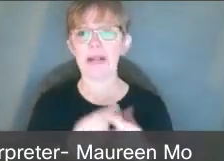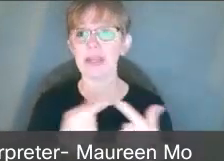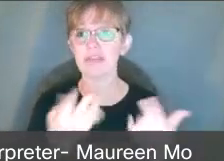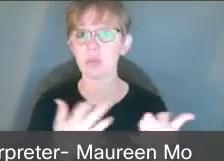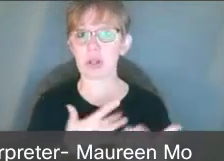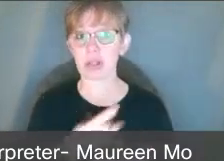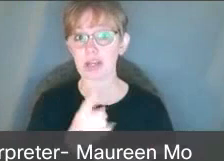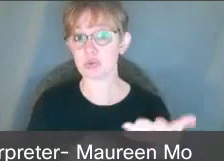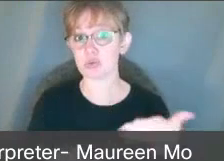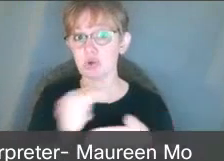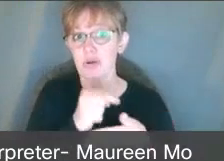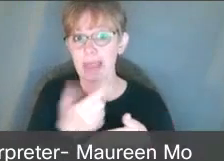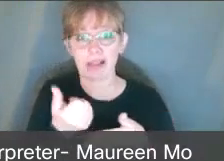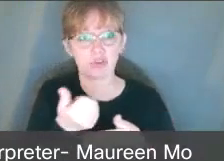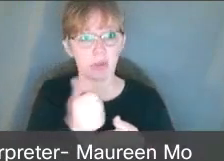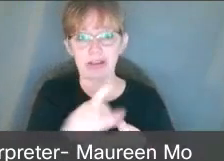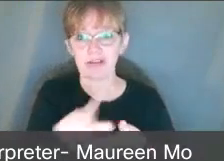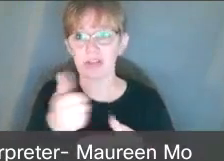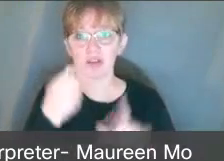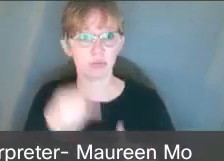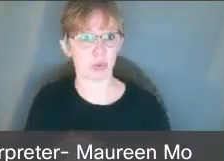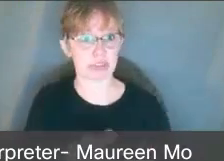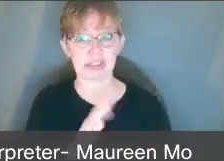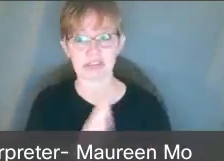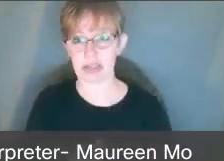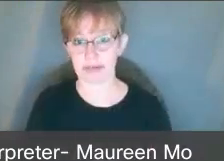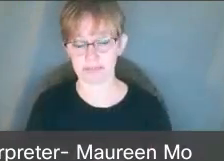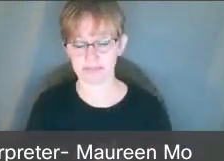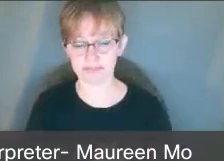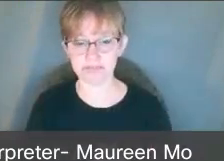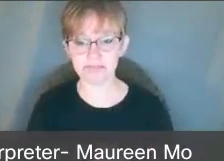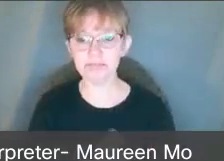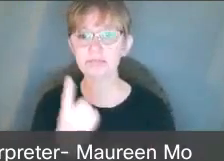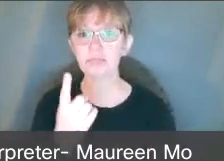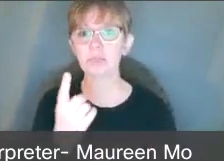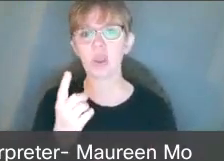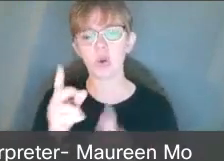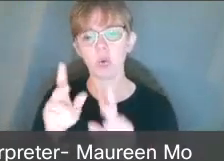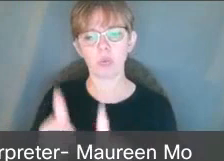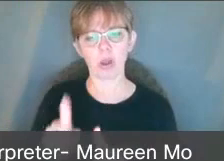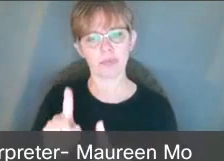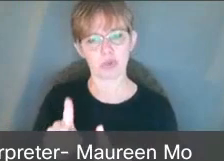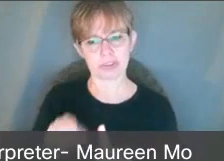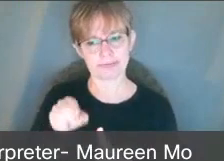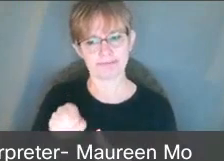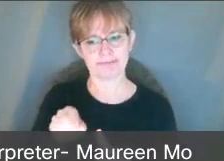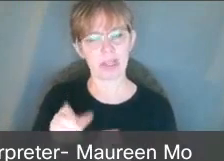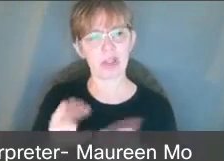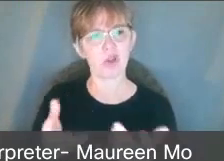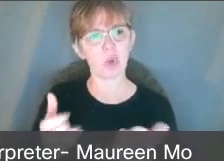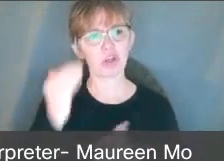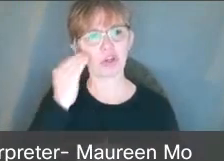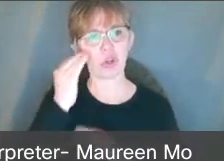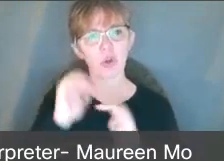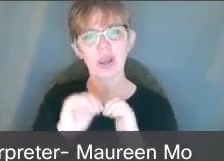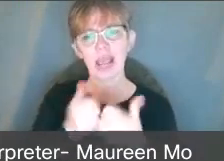back on any of the other points, that's fine. One person asked about, she wanted to know how COVID